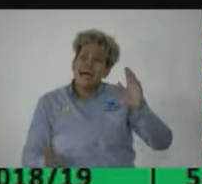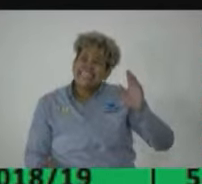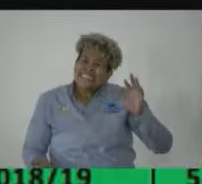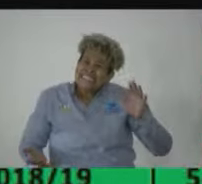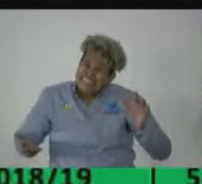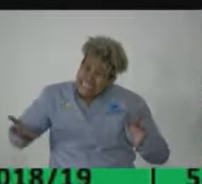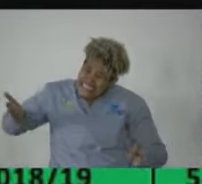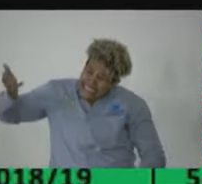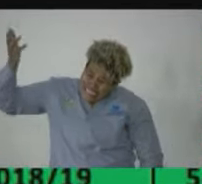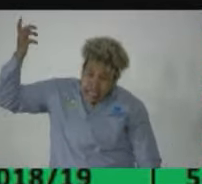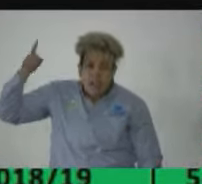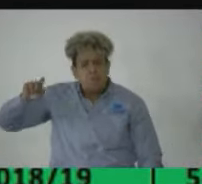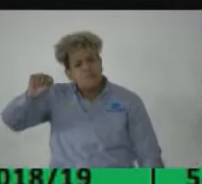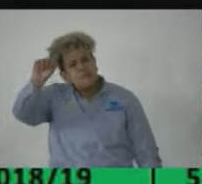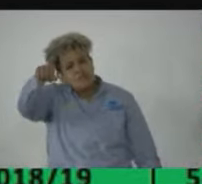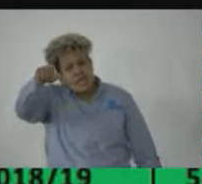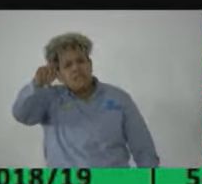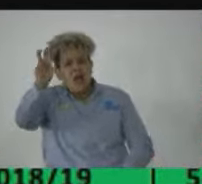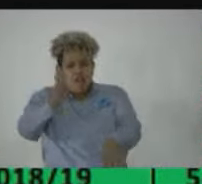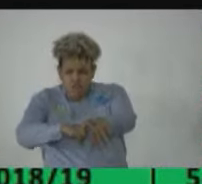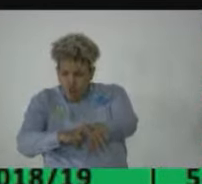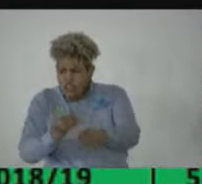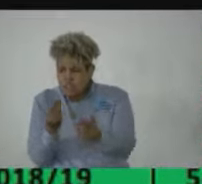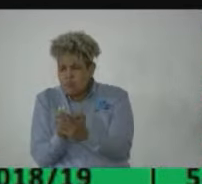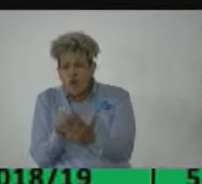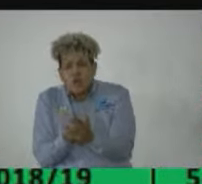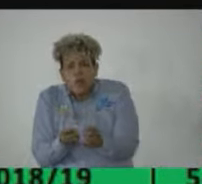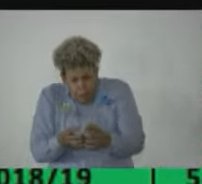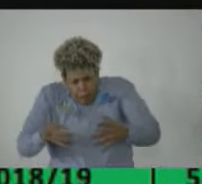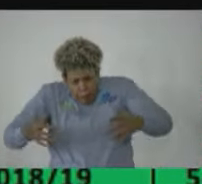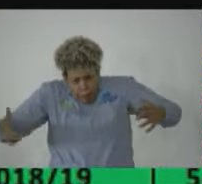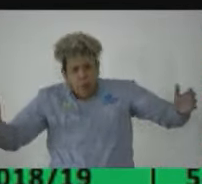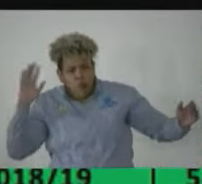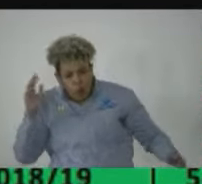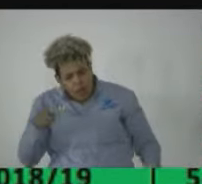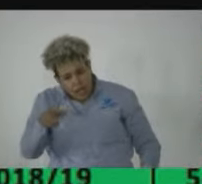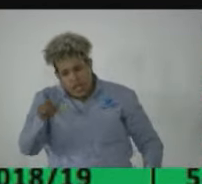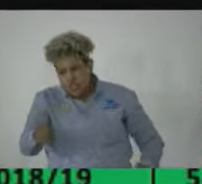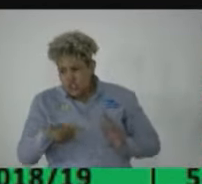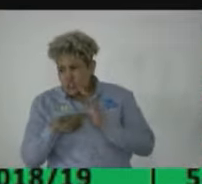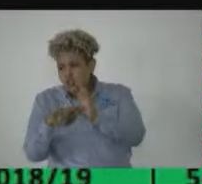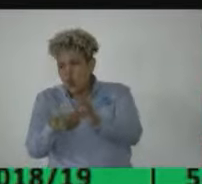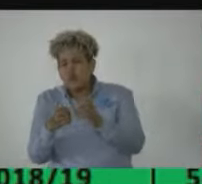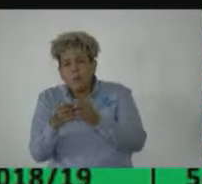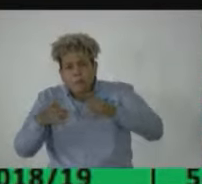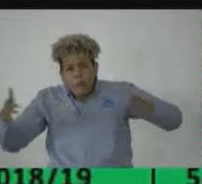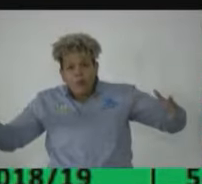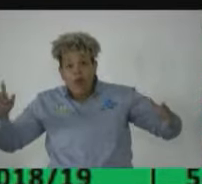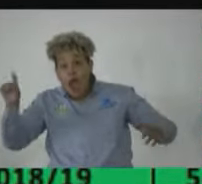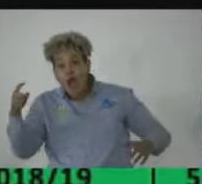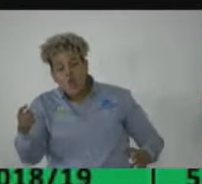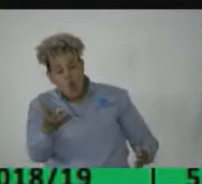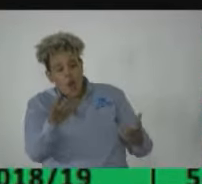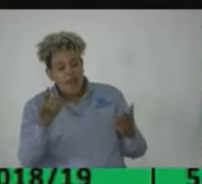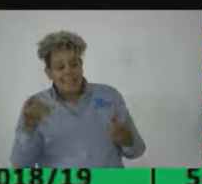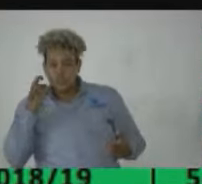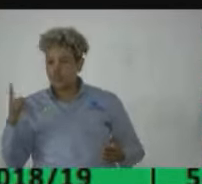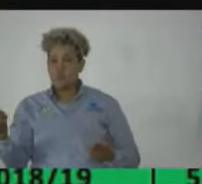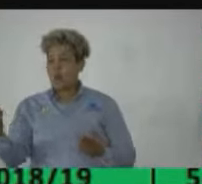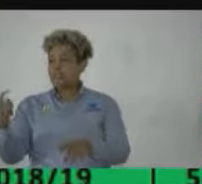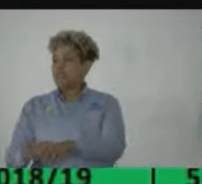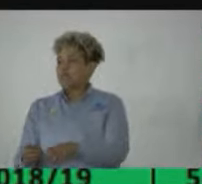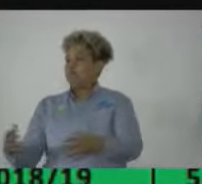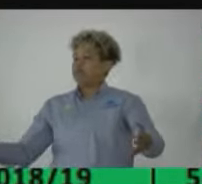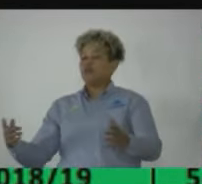you were, of course there's going to be an accelerated growth, Madam Speaker. He shows the accelerated growth alone as if to